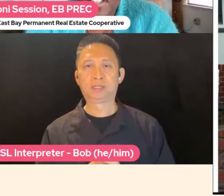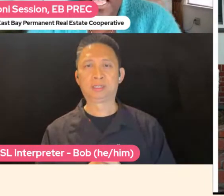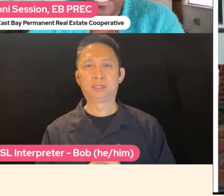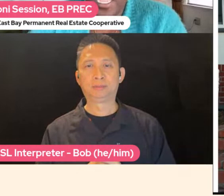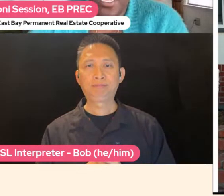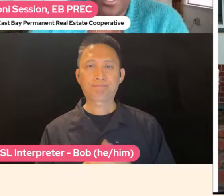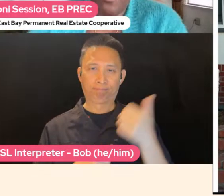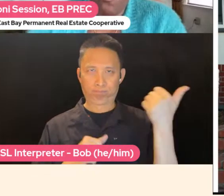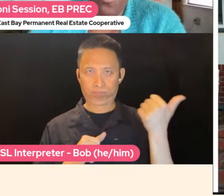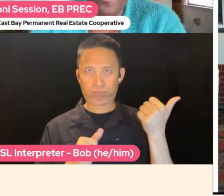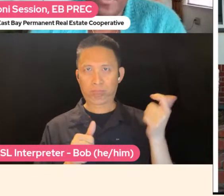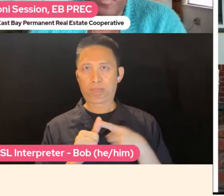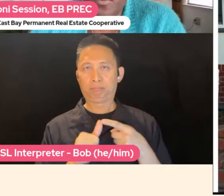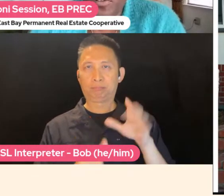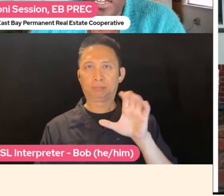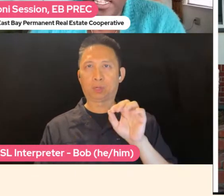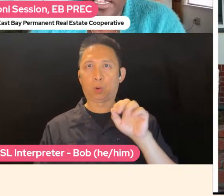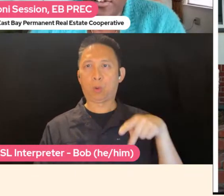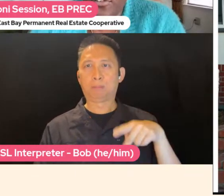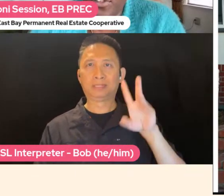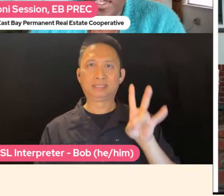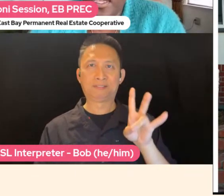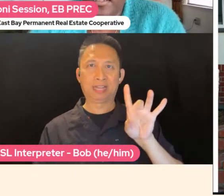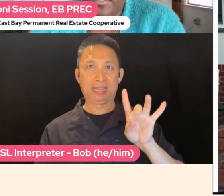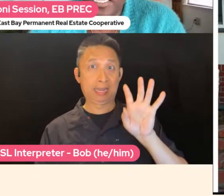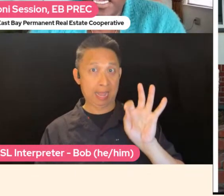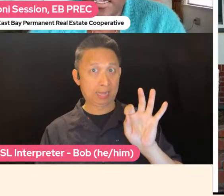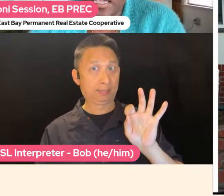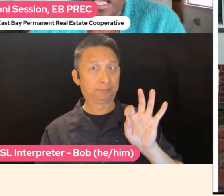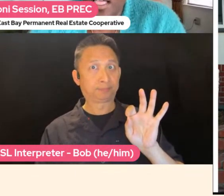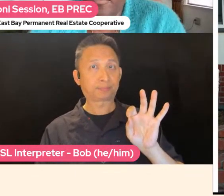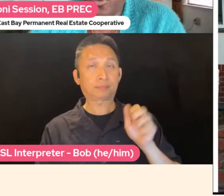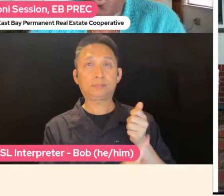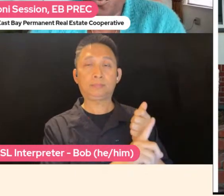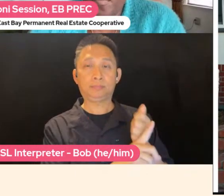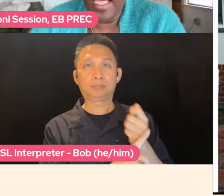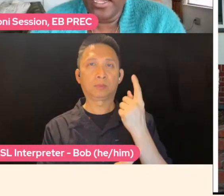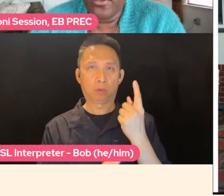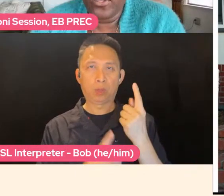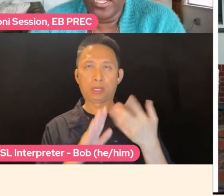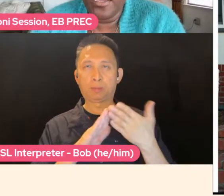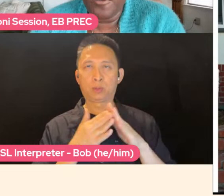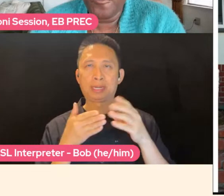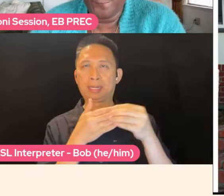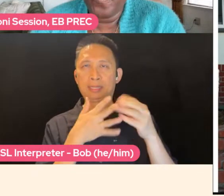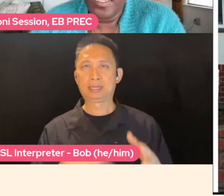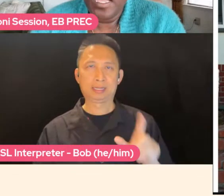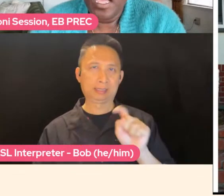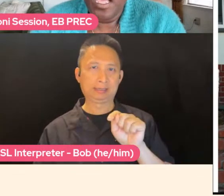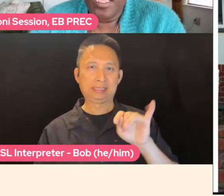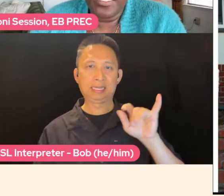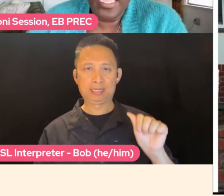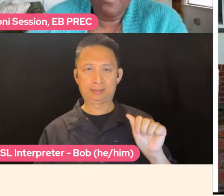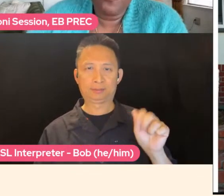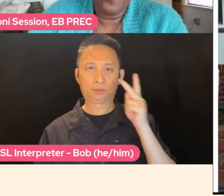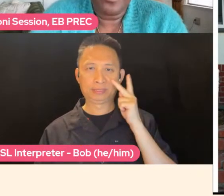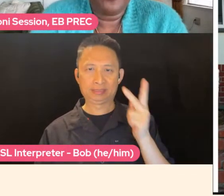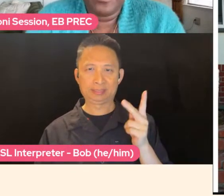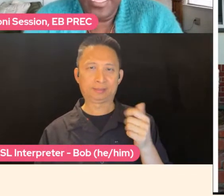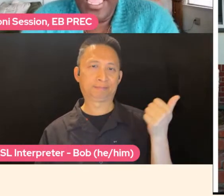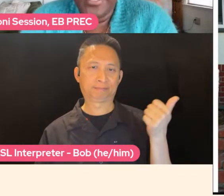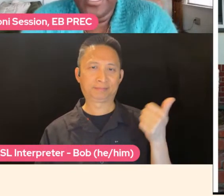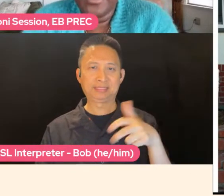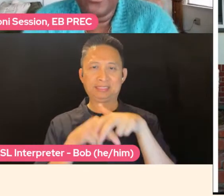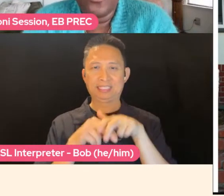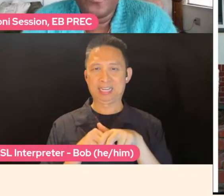Co-op 789, one of the community leaders, Tia Taruk Myers here, came to